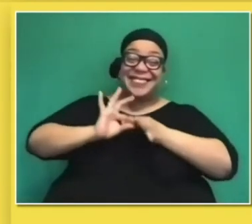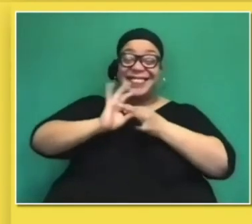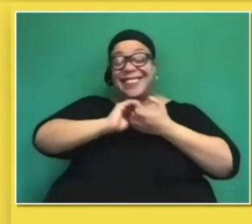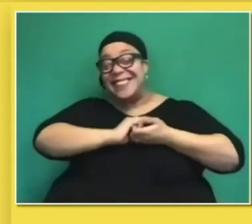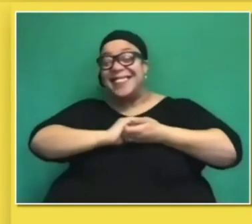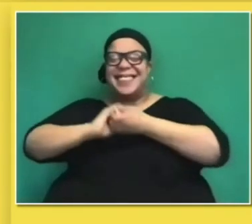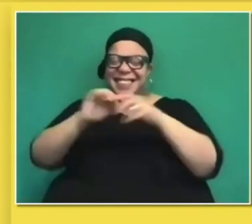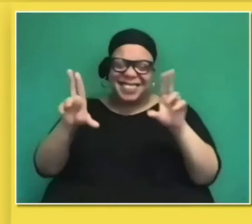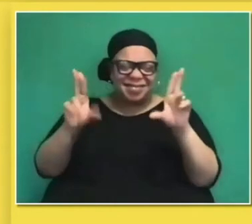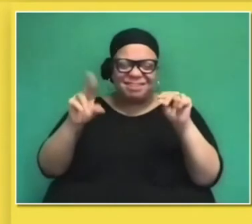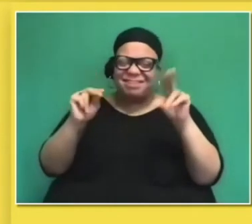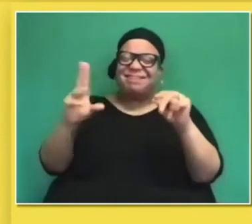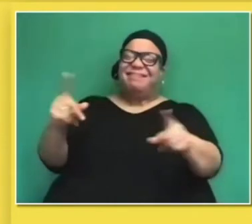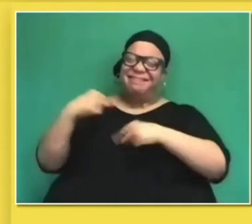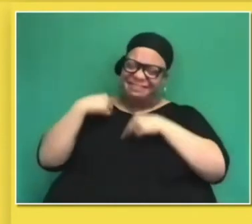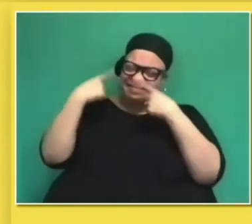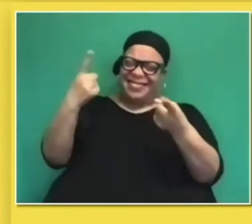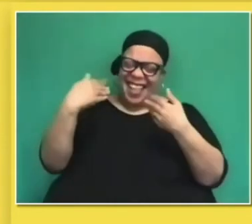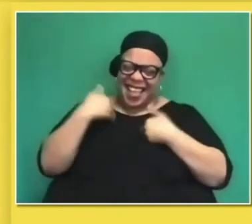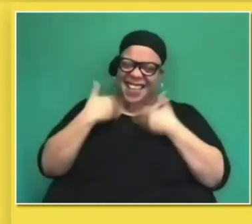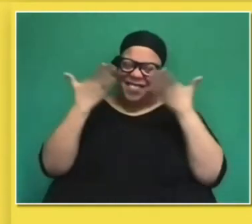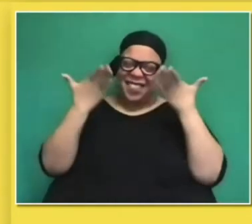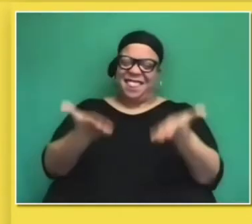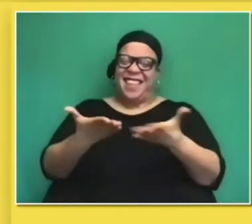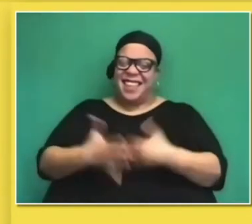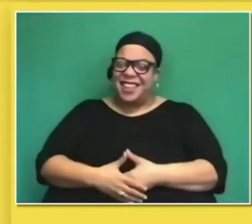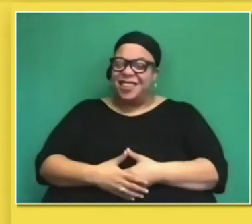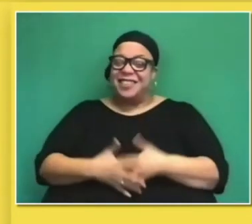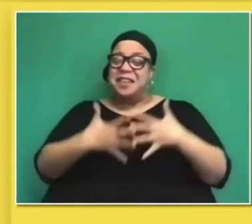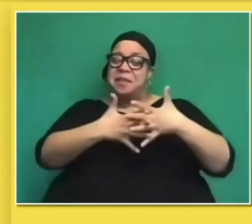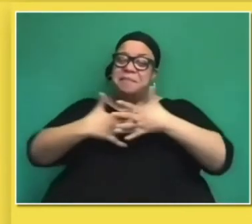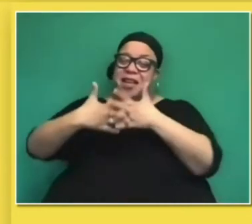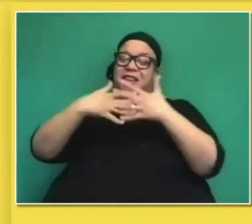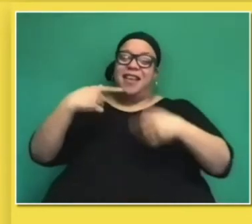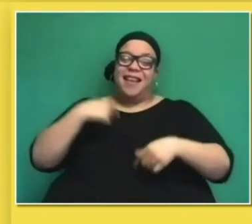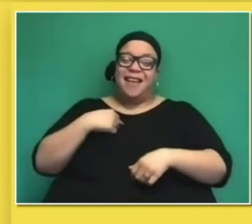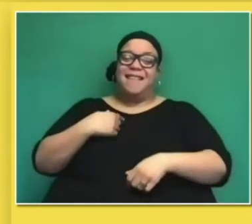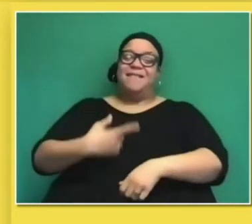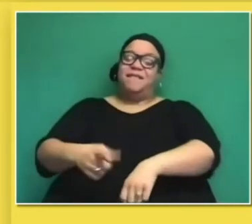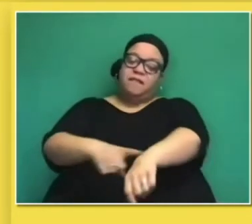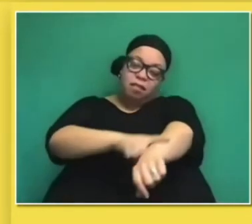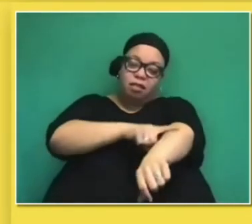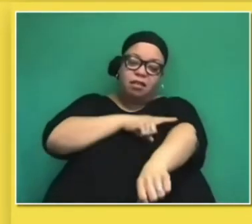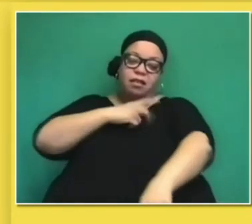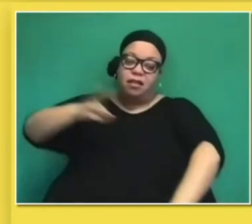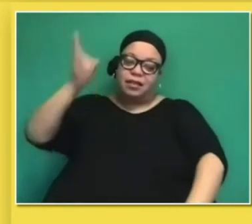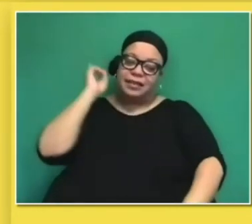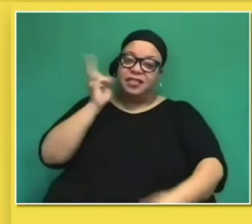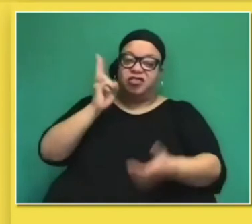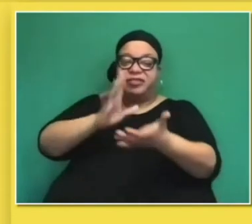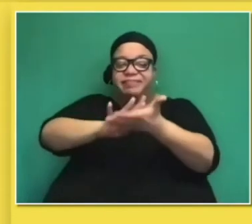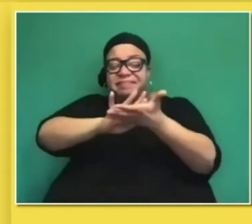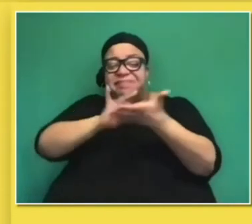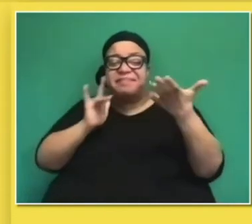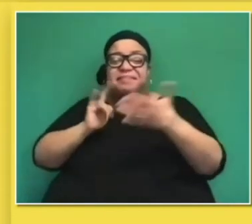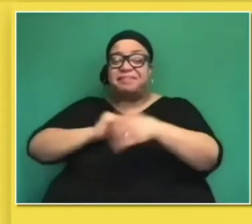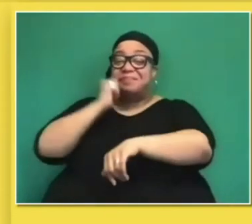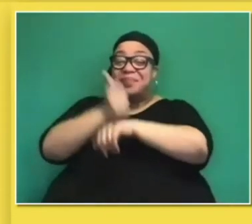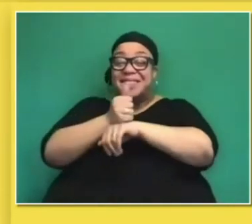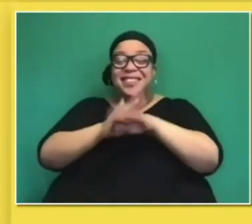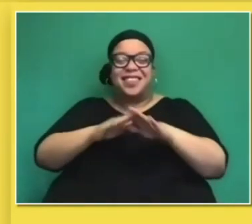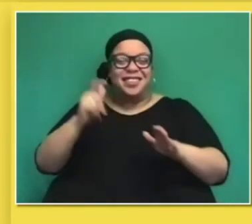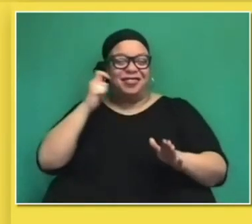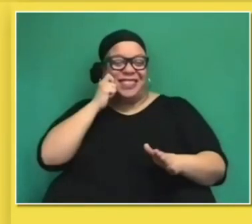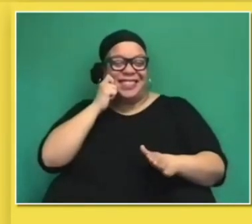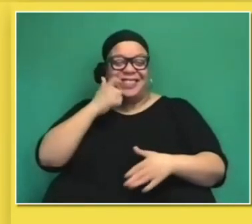in America is that race, politics, and cultural wedge issues have been deployed consistently to divide and